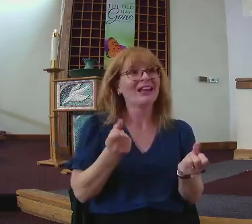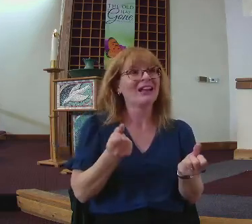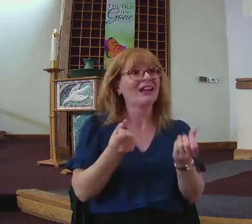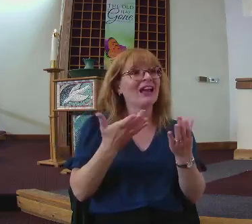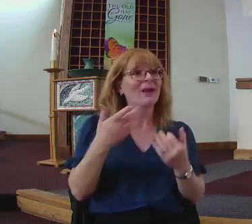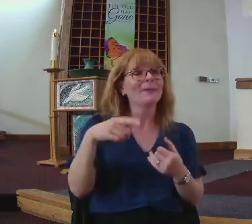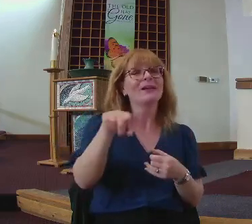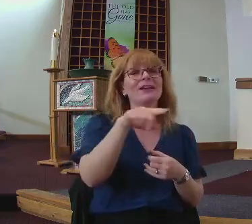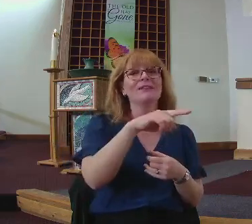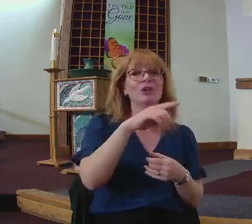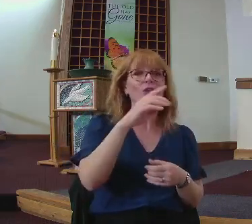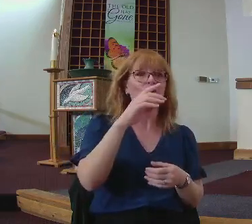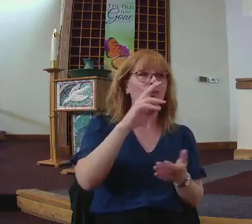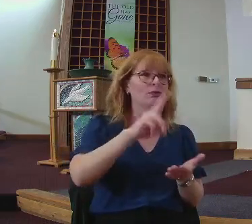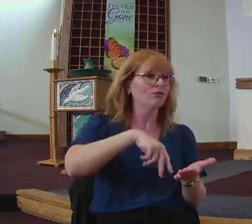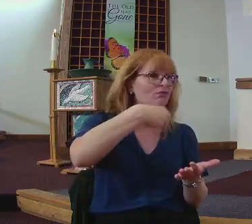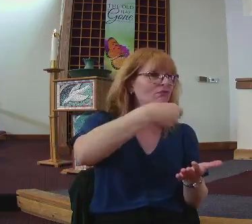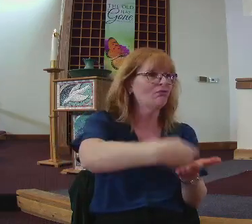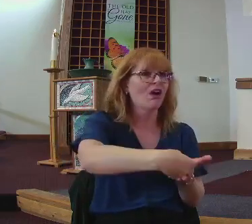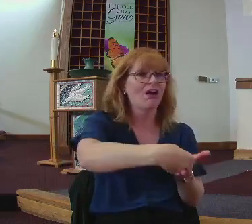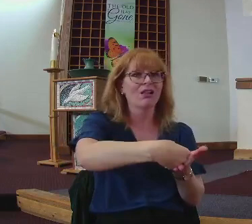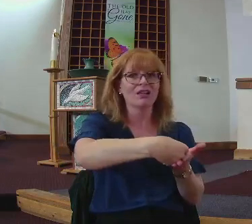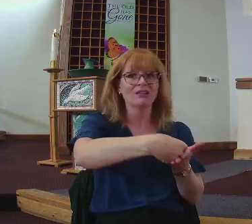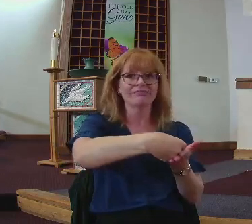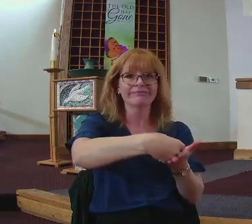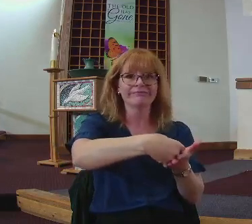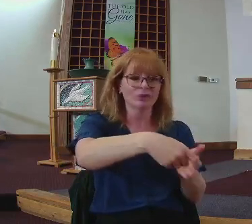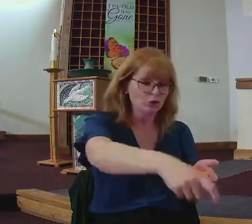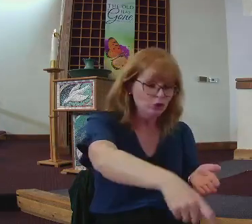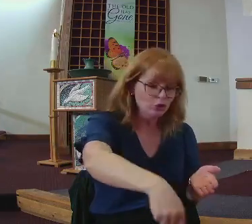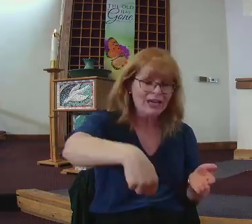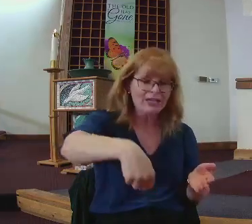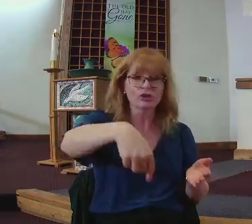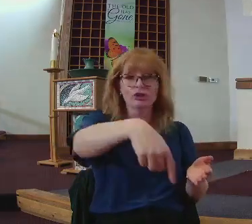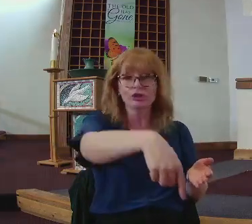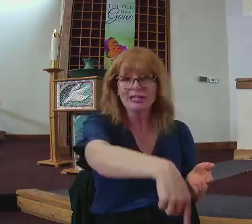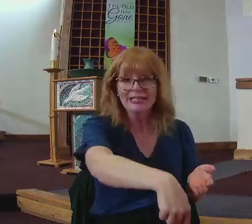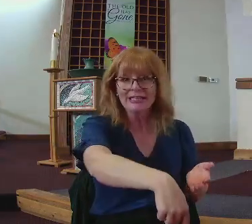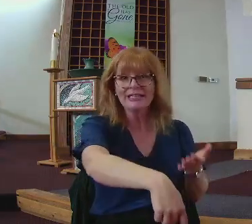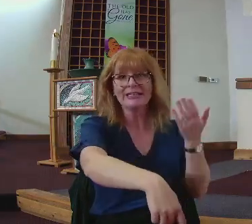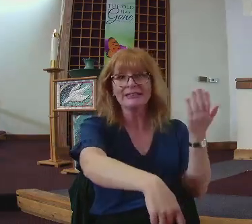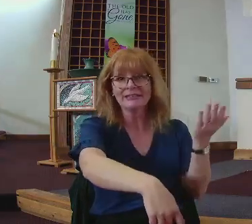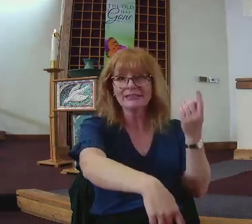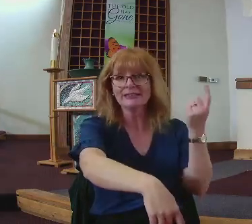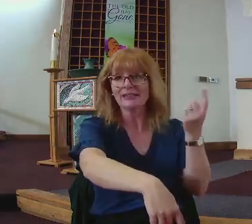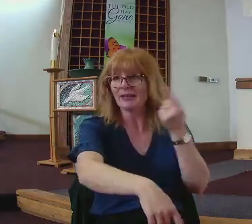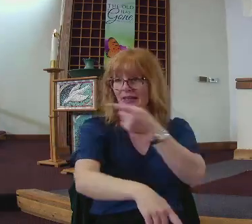ever fallen and gotten like a scrape on your knee or...